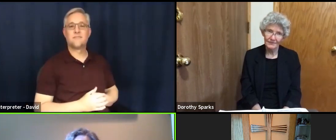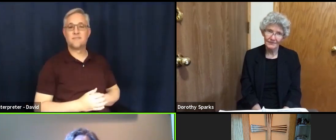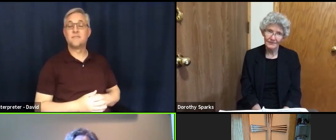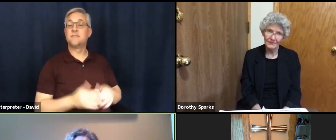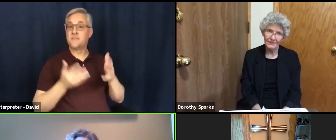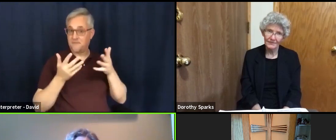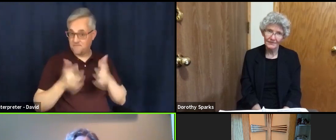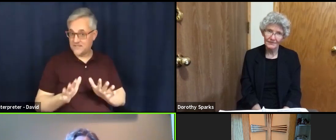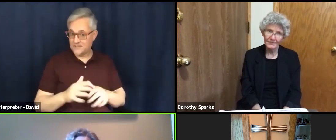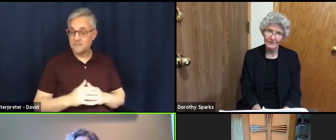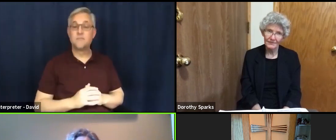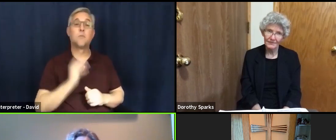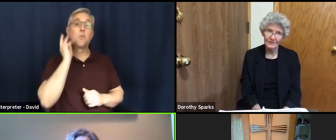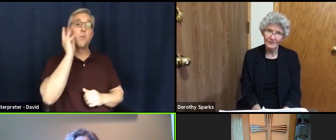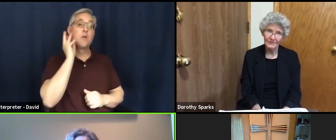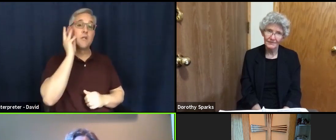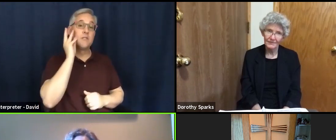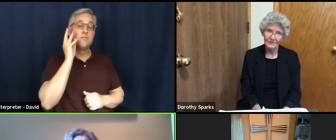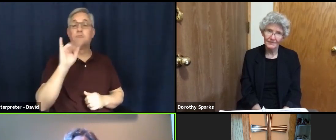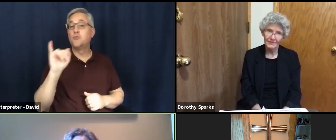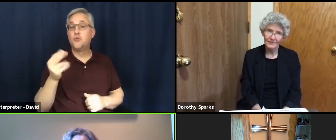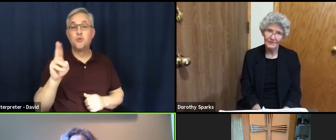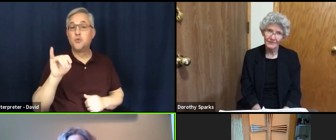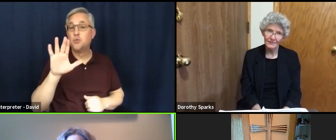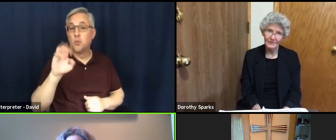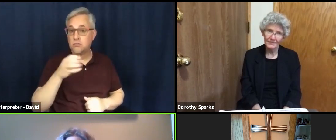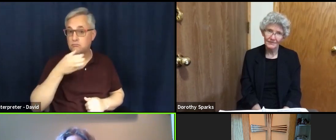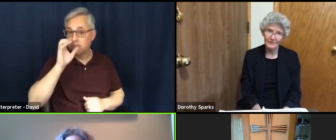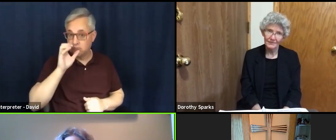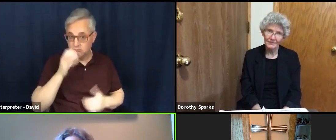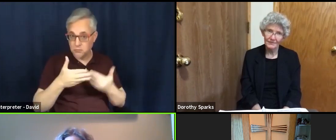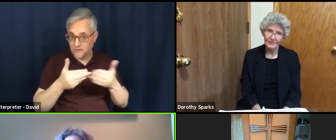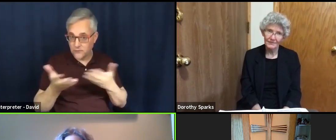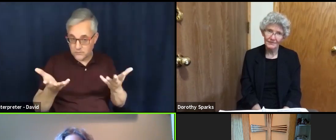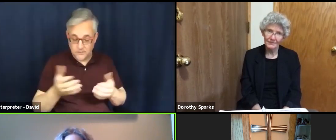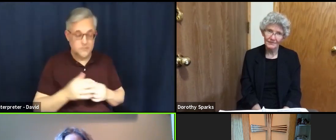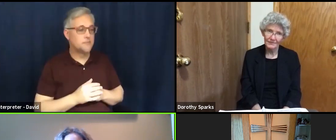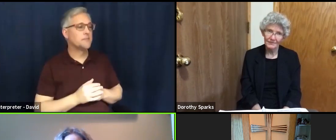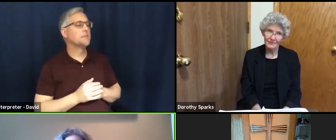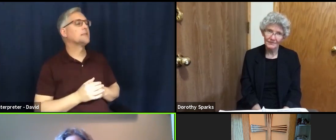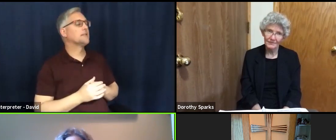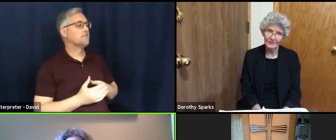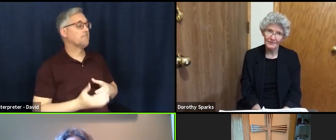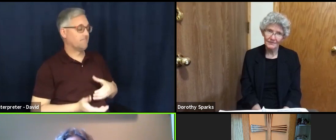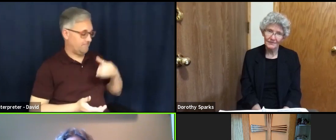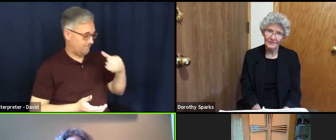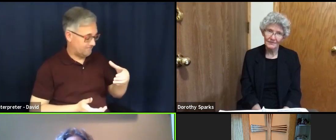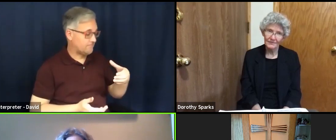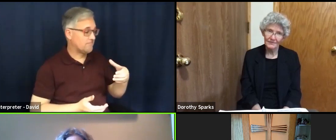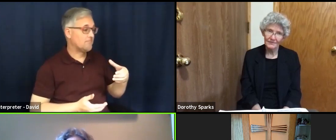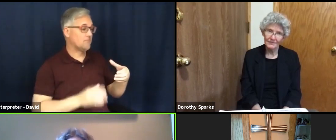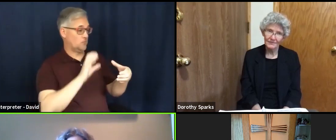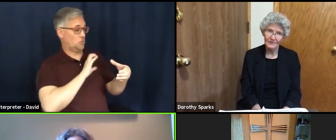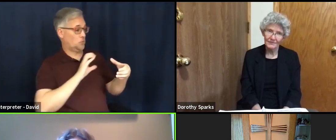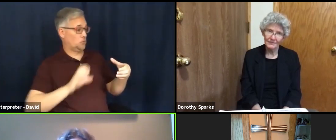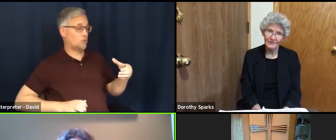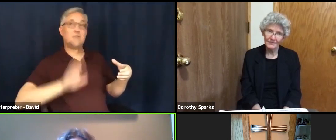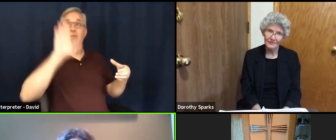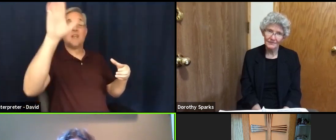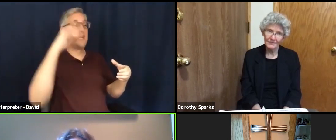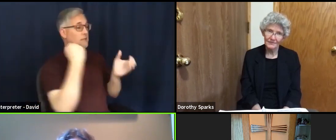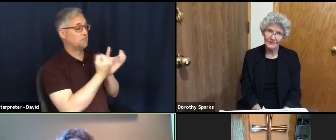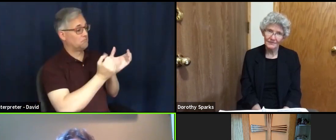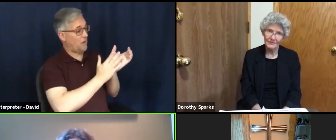And then with the wine or the juice, you can share with them this is the blood of Christ shed for